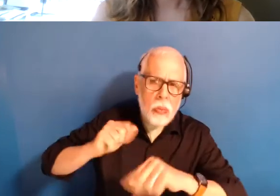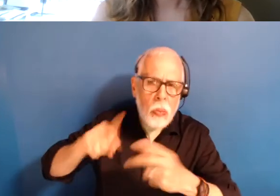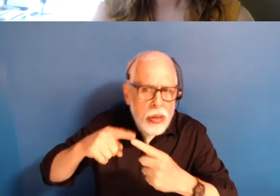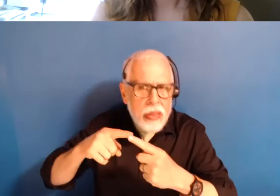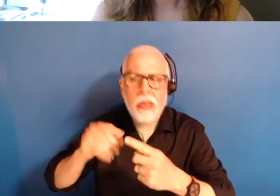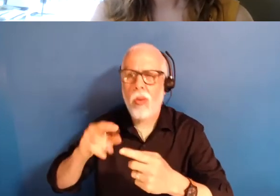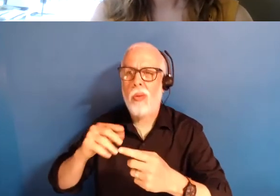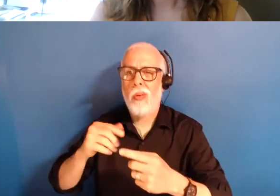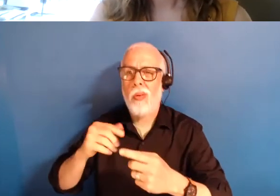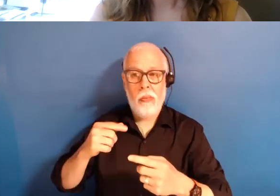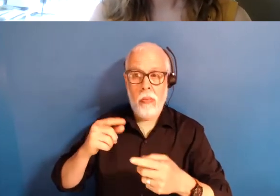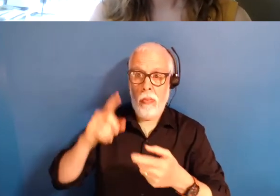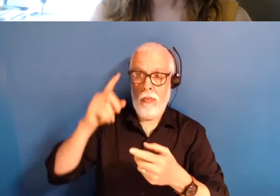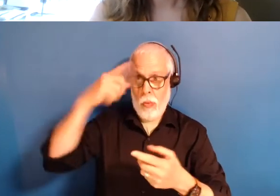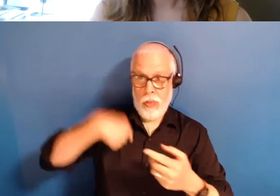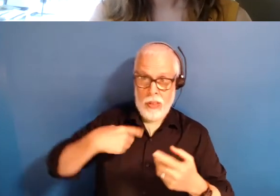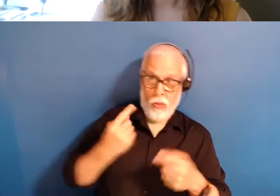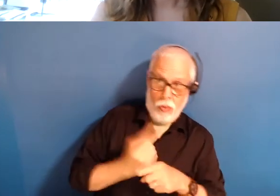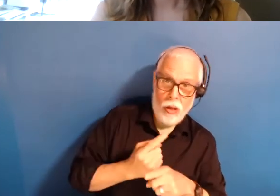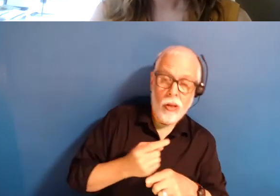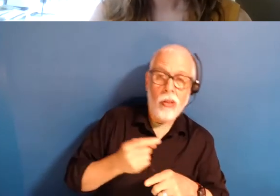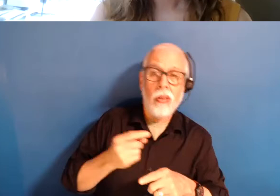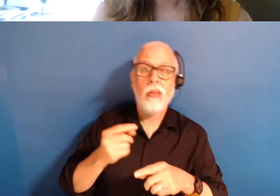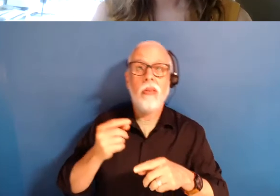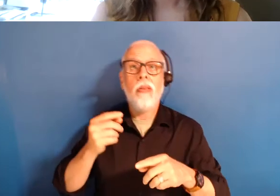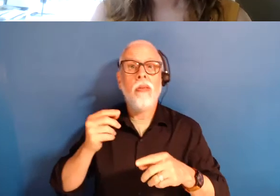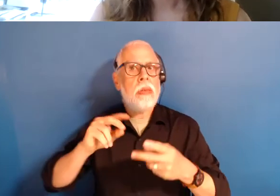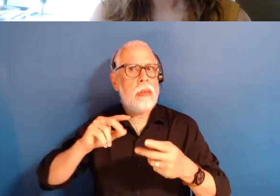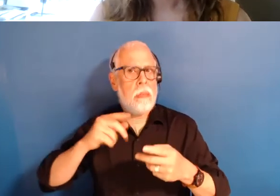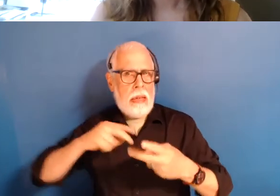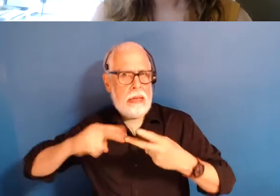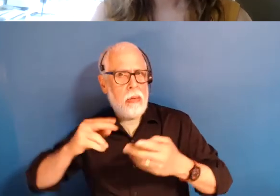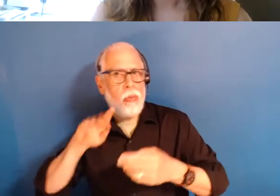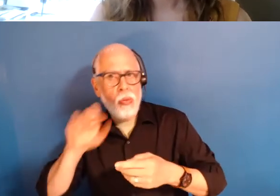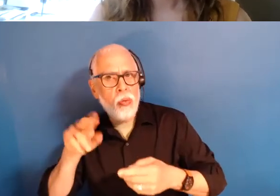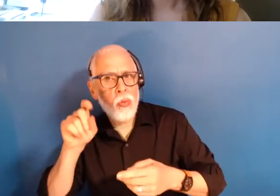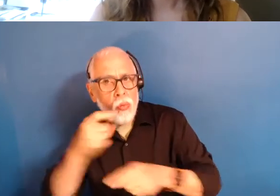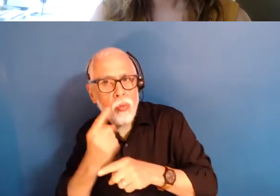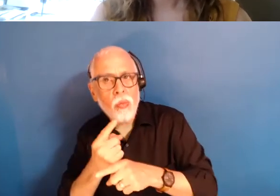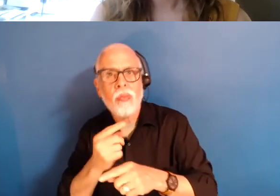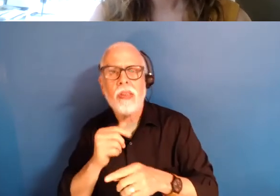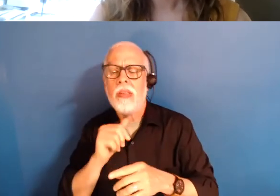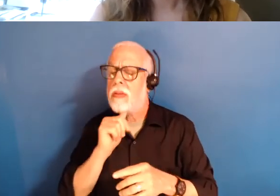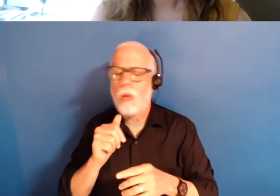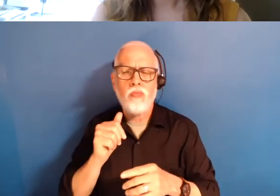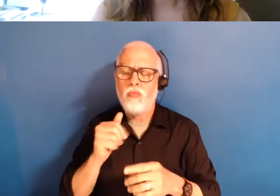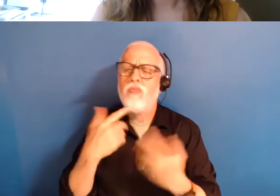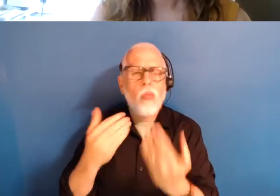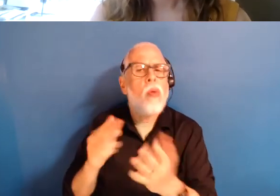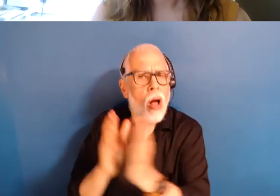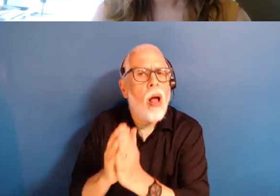you're in the right group to get those second boosters. Don't, it doesn't hurt to